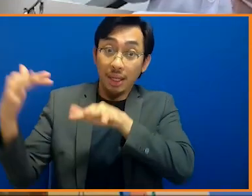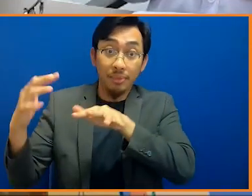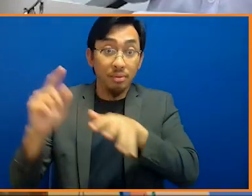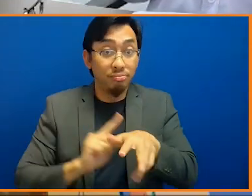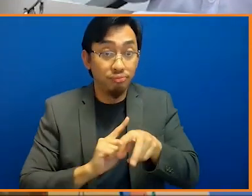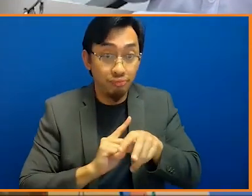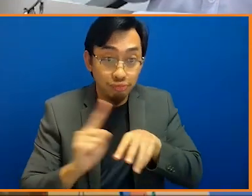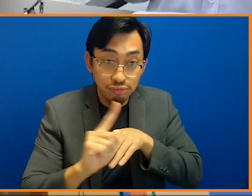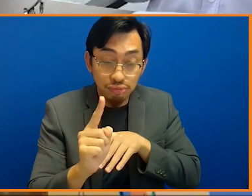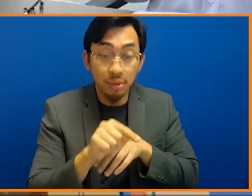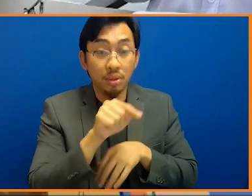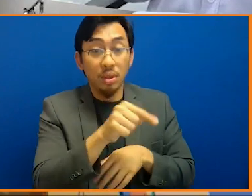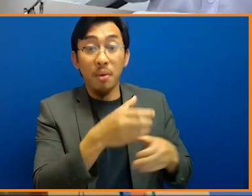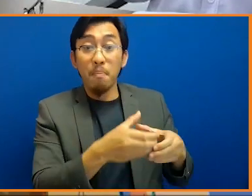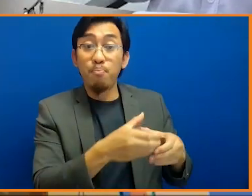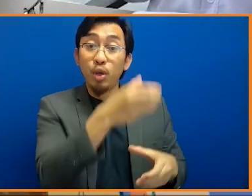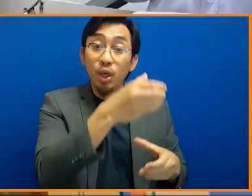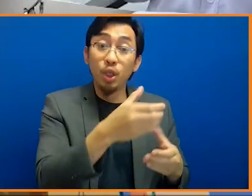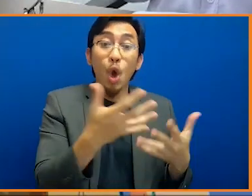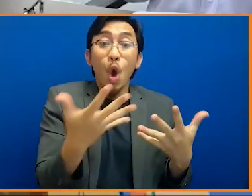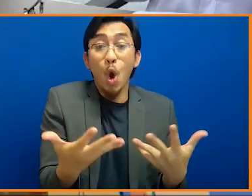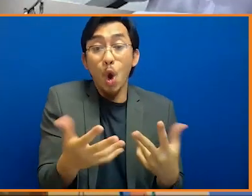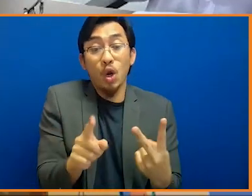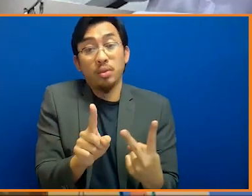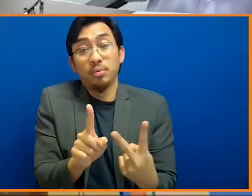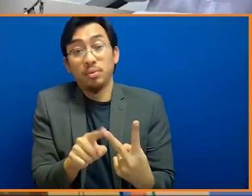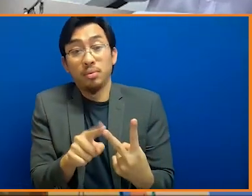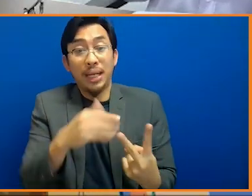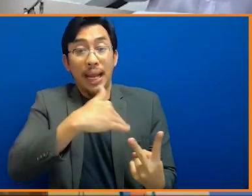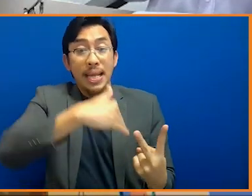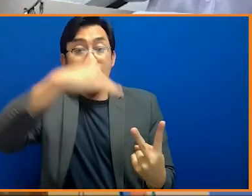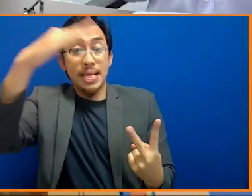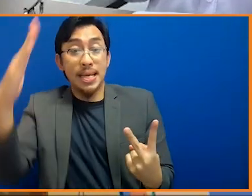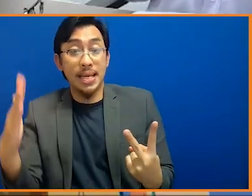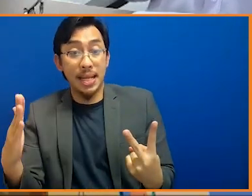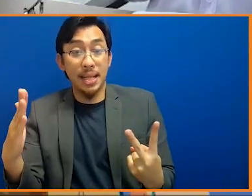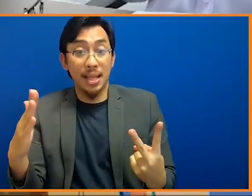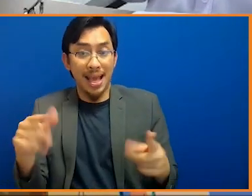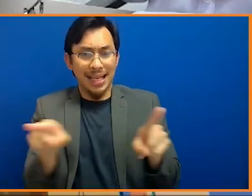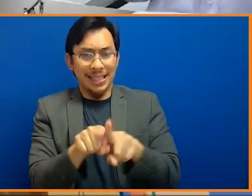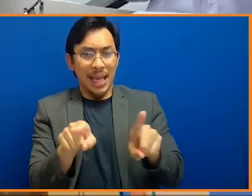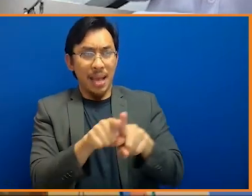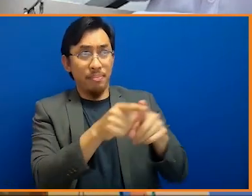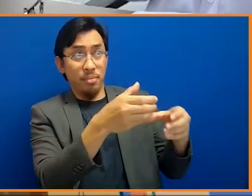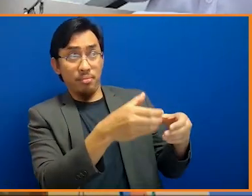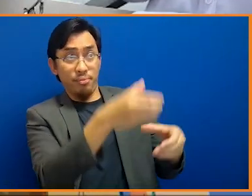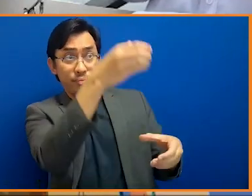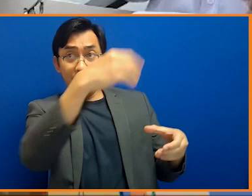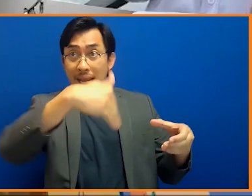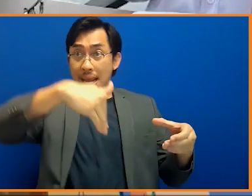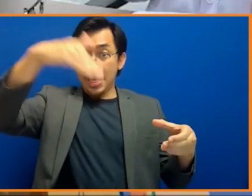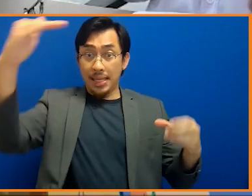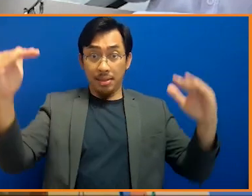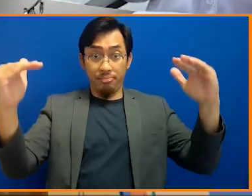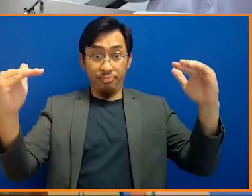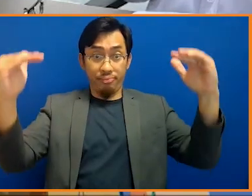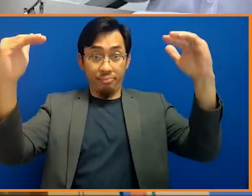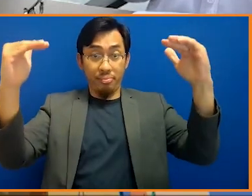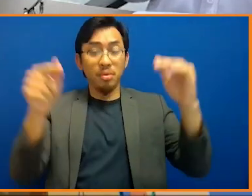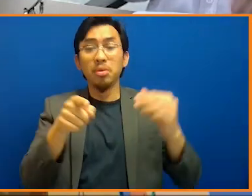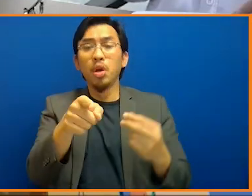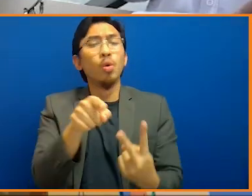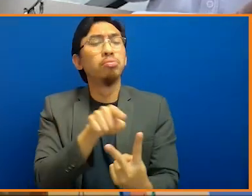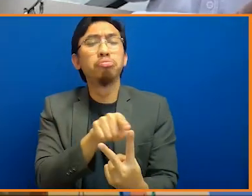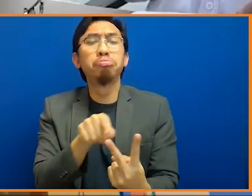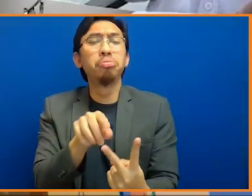from tsunami, one is a building and another one is a hill with the same height and same distance, which